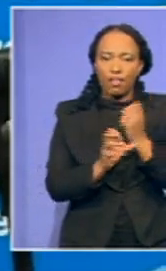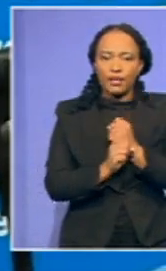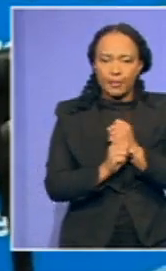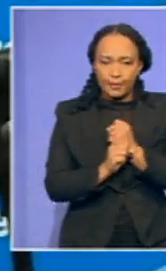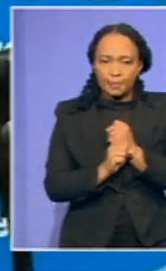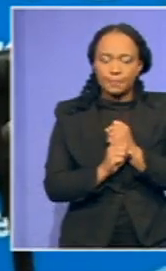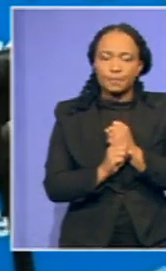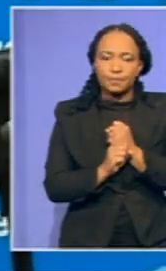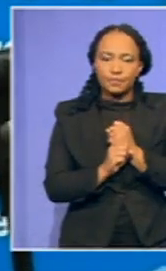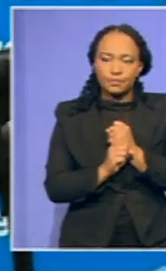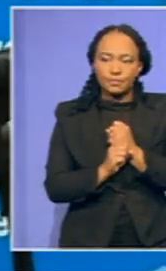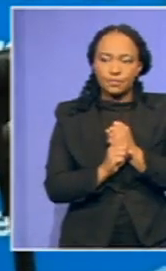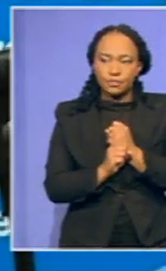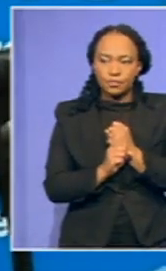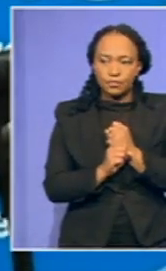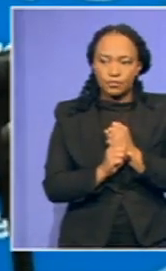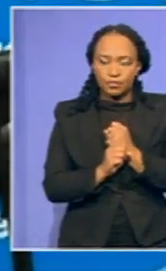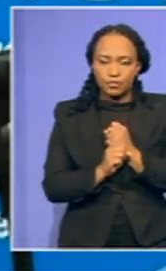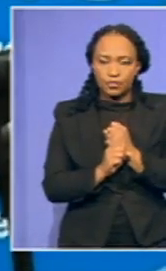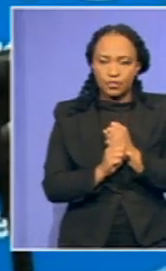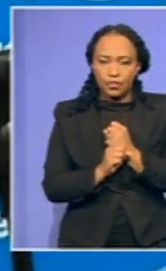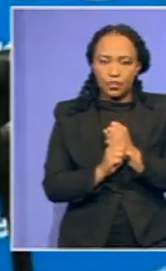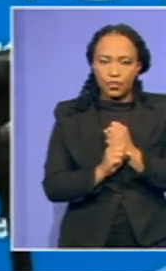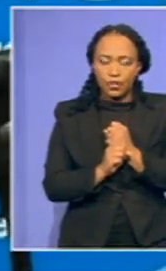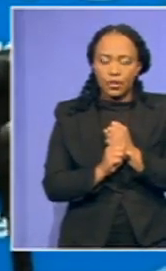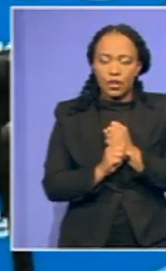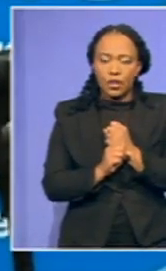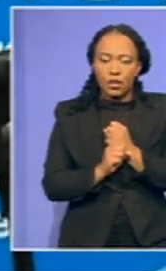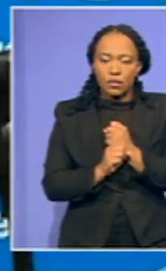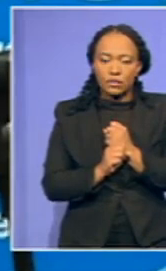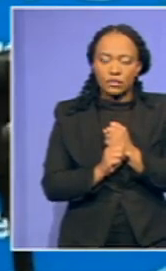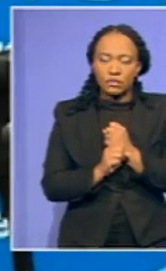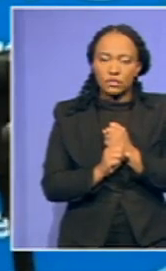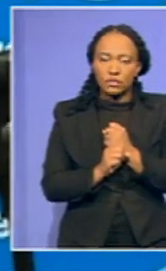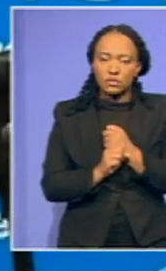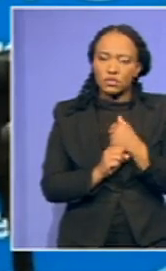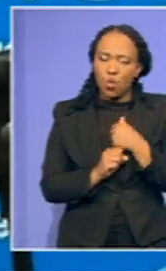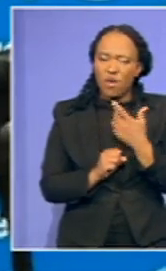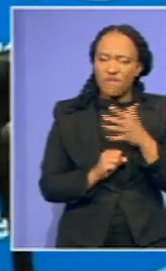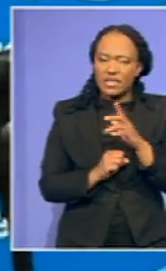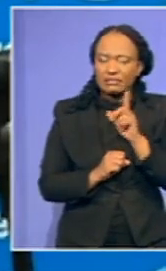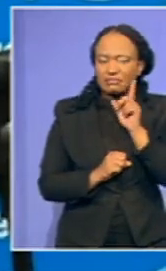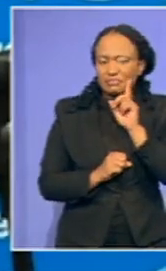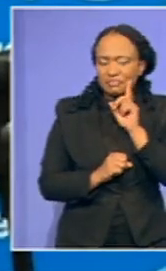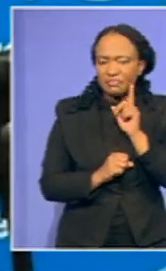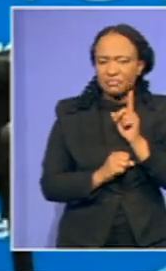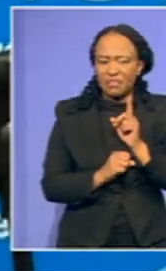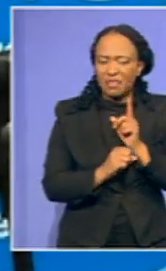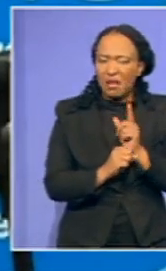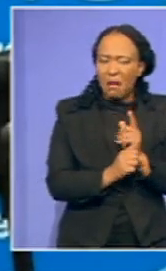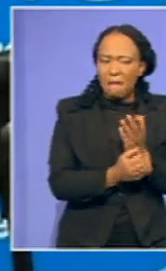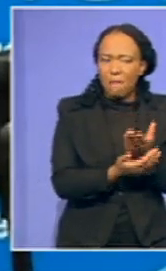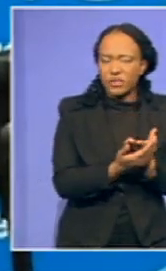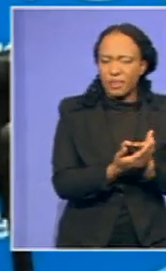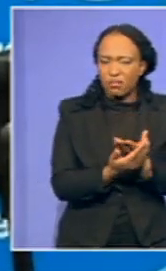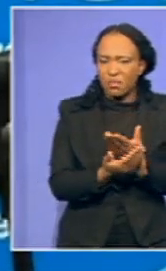goes beyond asking, and that we have gone and looked at all possible solutions. I mean, by